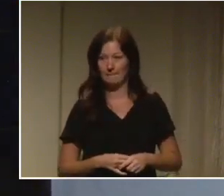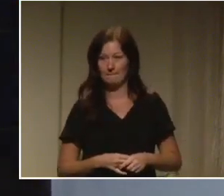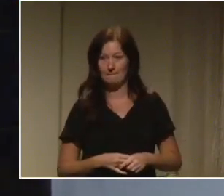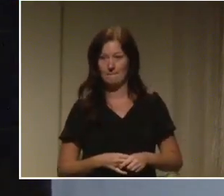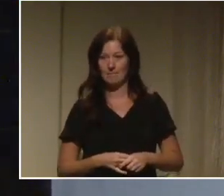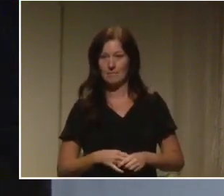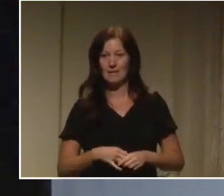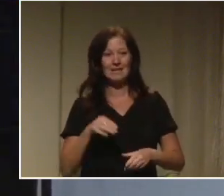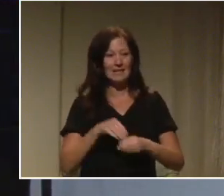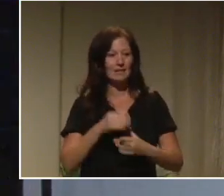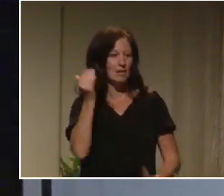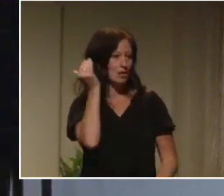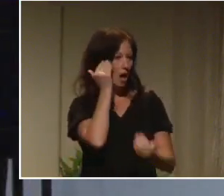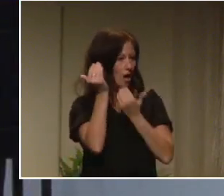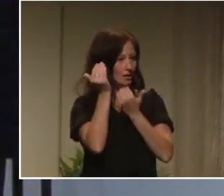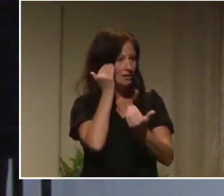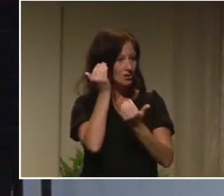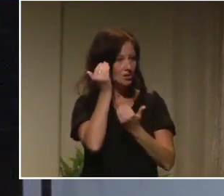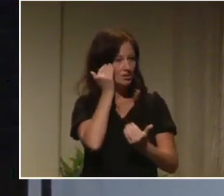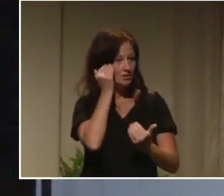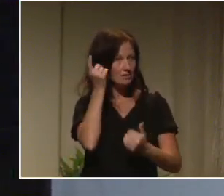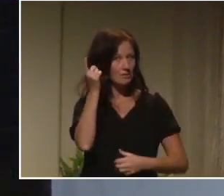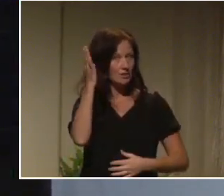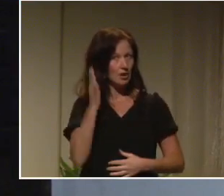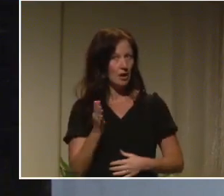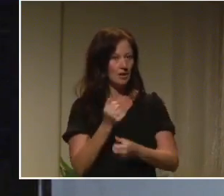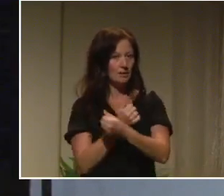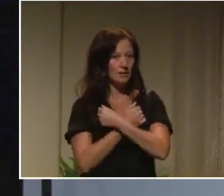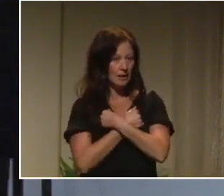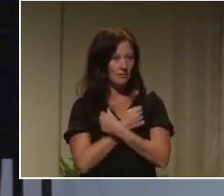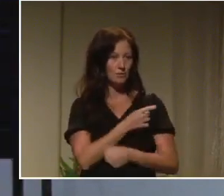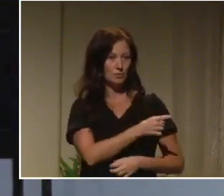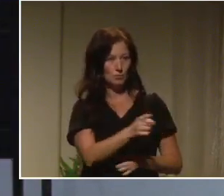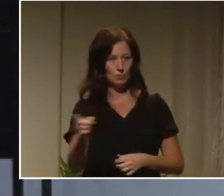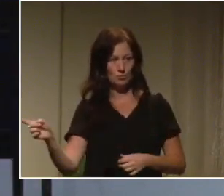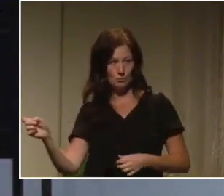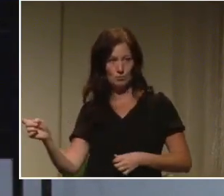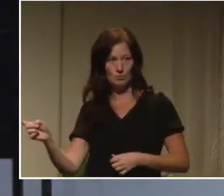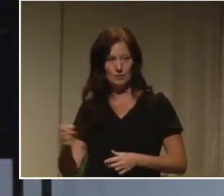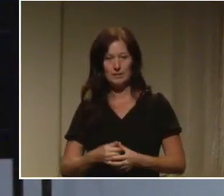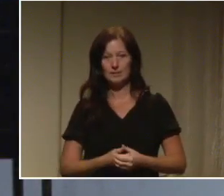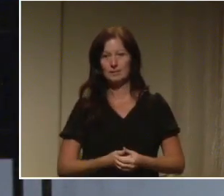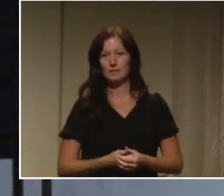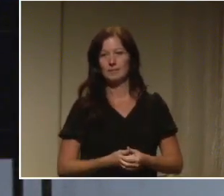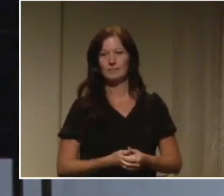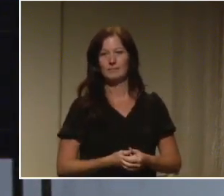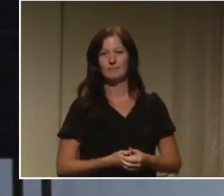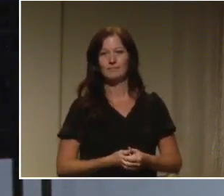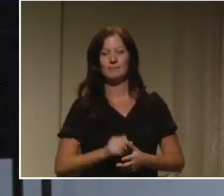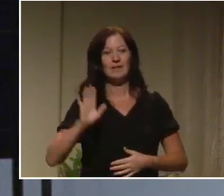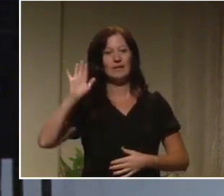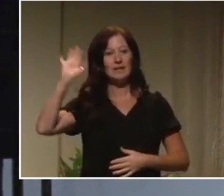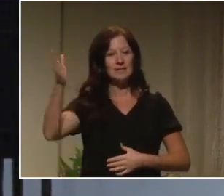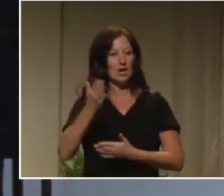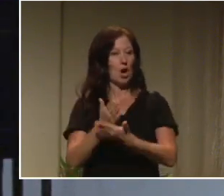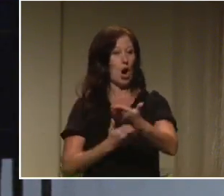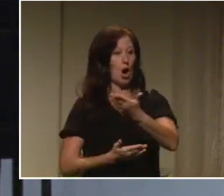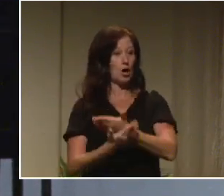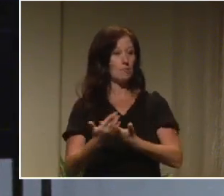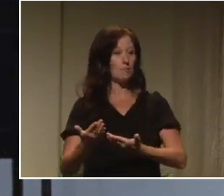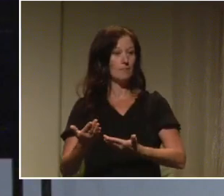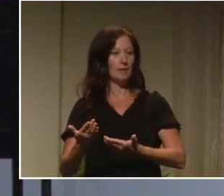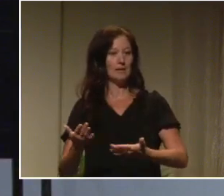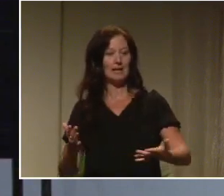in the knowledge of the God who loves you, who has extended his arms to